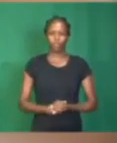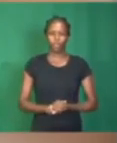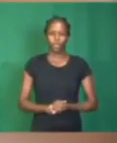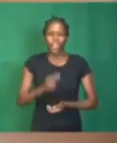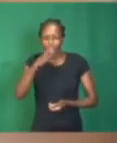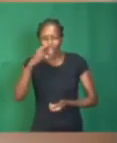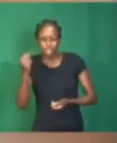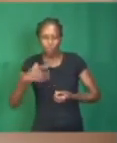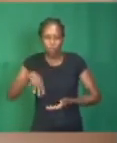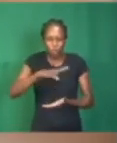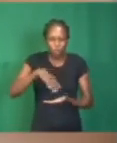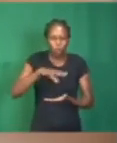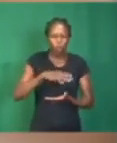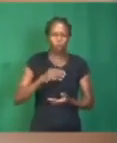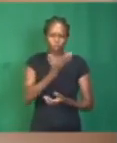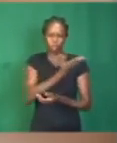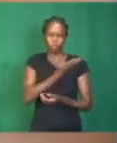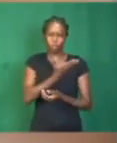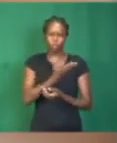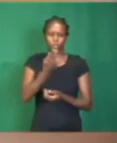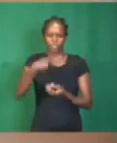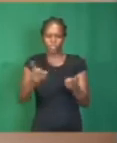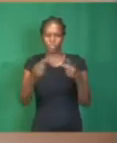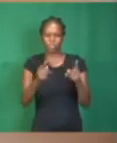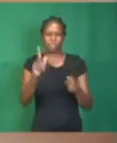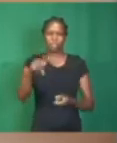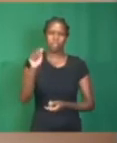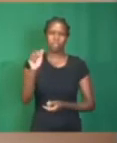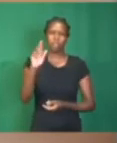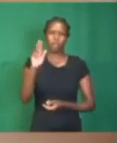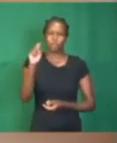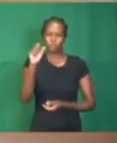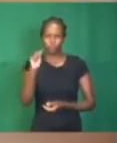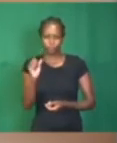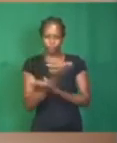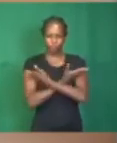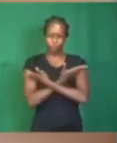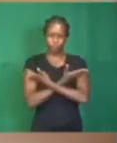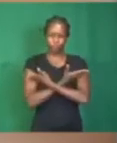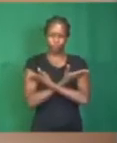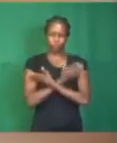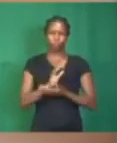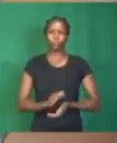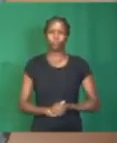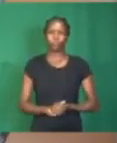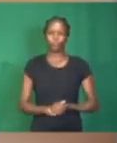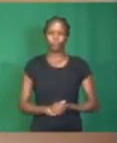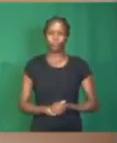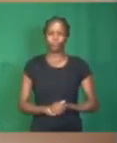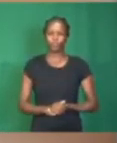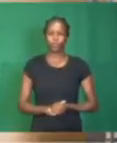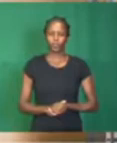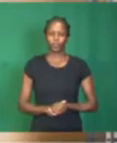the organs that are involved in each body system as well as their functions. That's those are the outcomes of the lesson